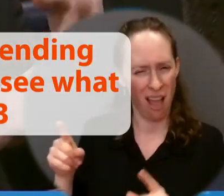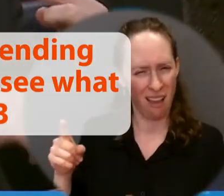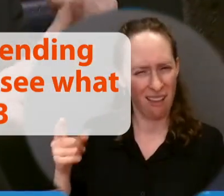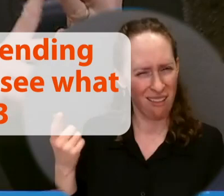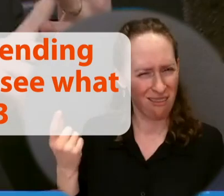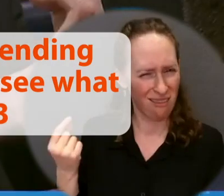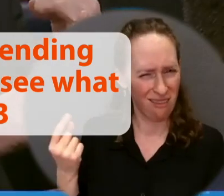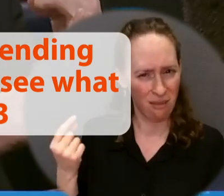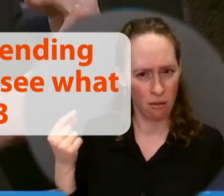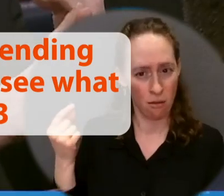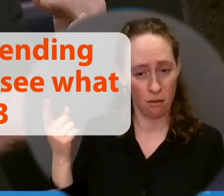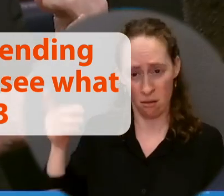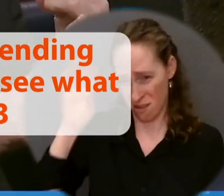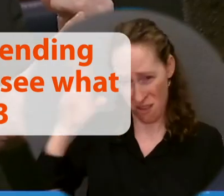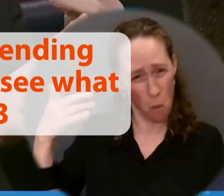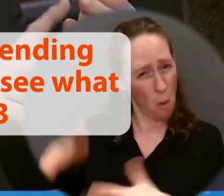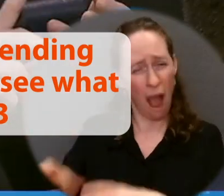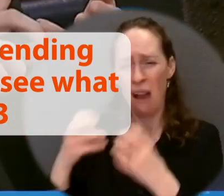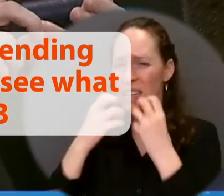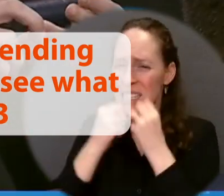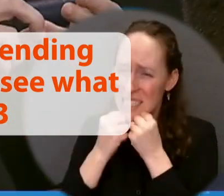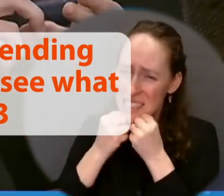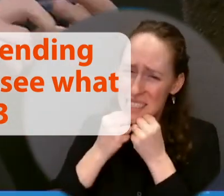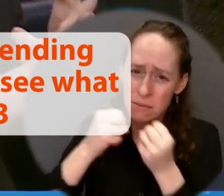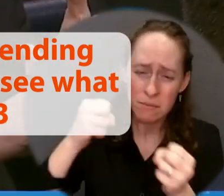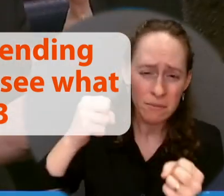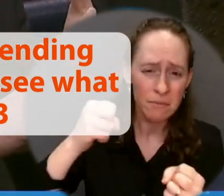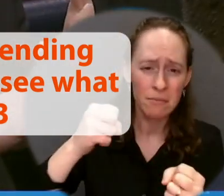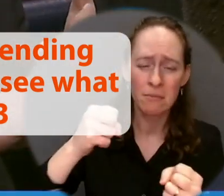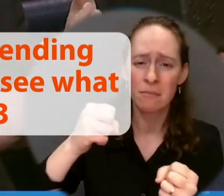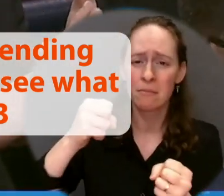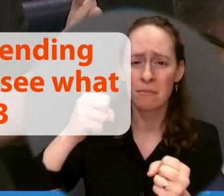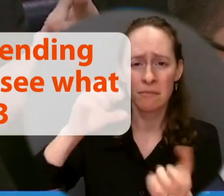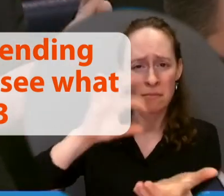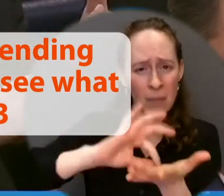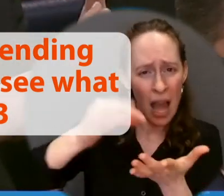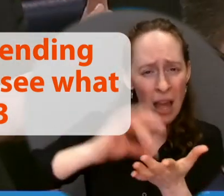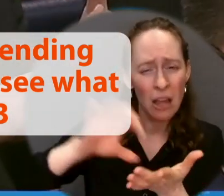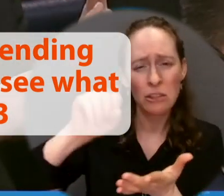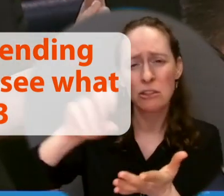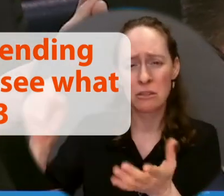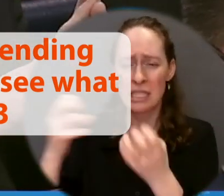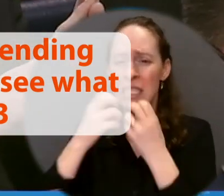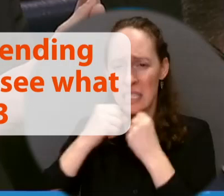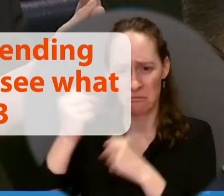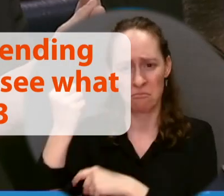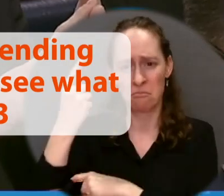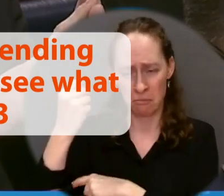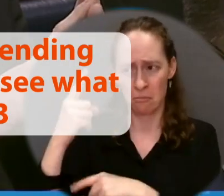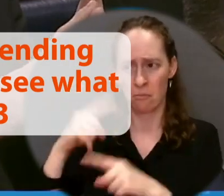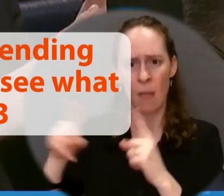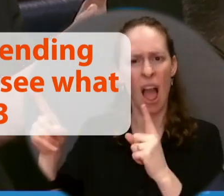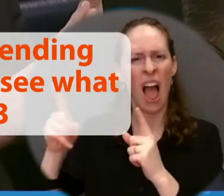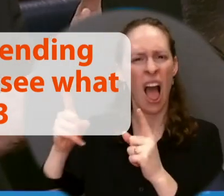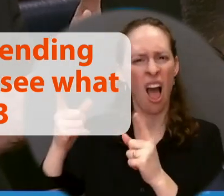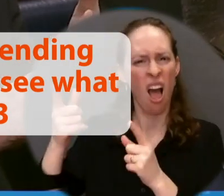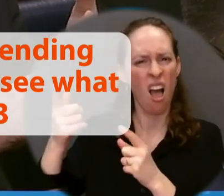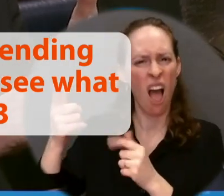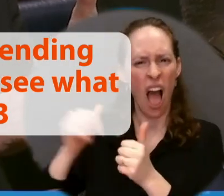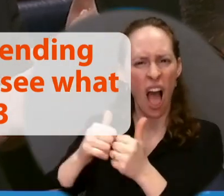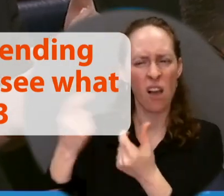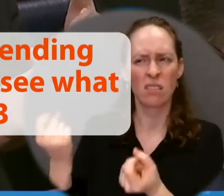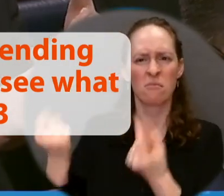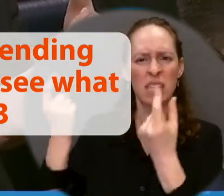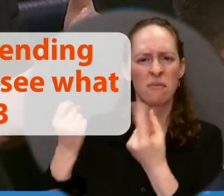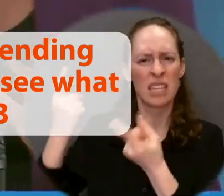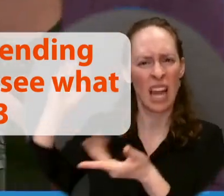Social Security, including changes to eligibility. He's open to other spending reductions over the medium term, including potentially defense? I